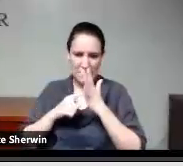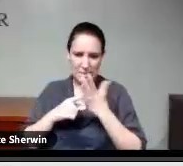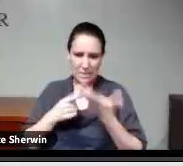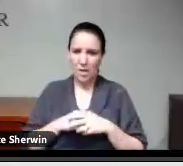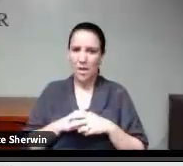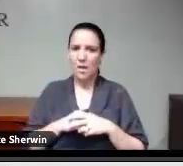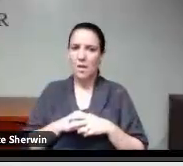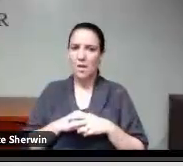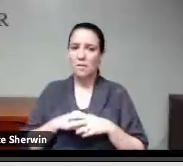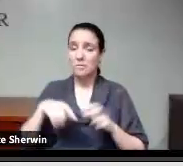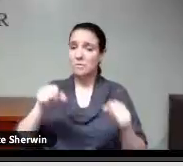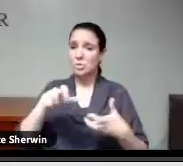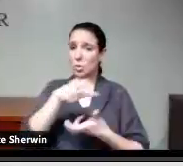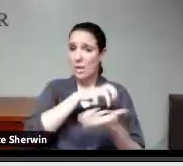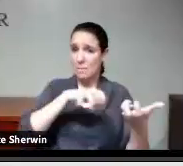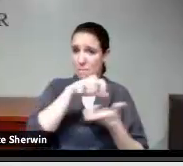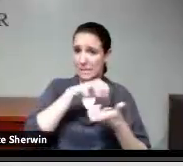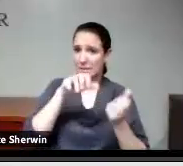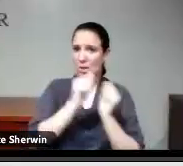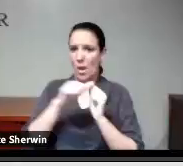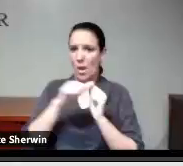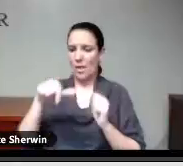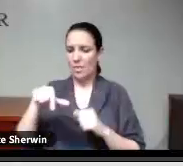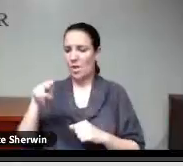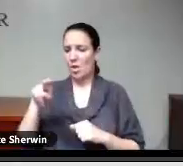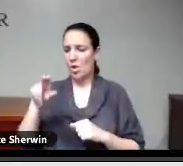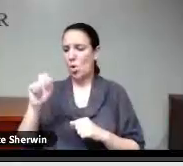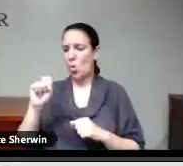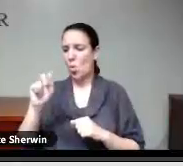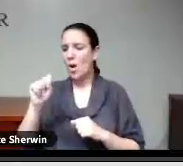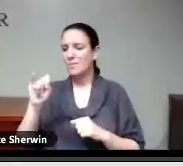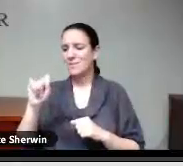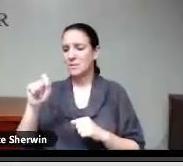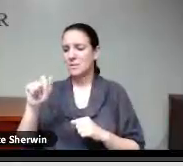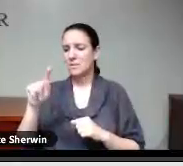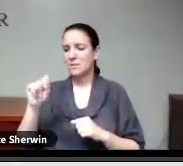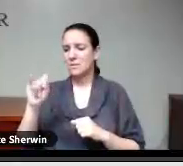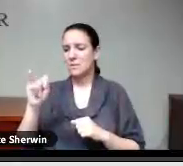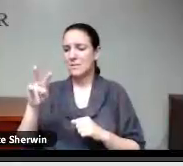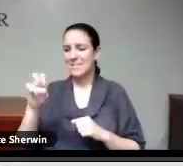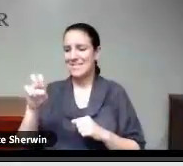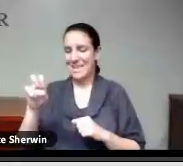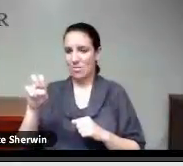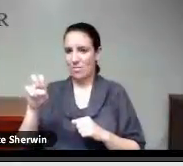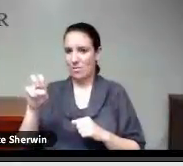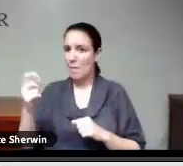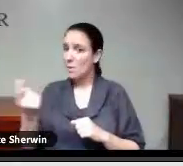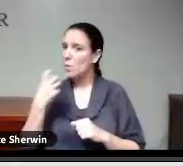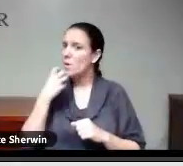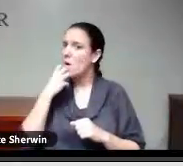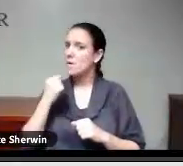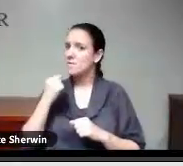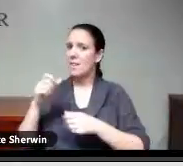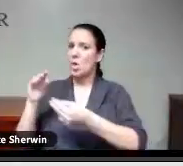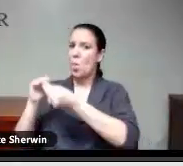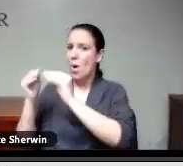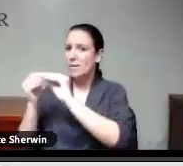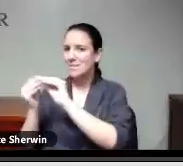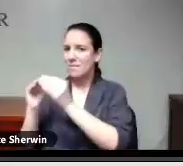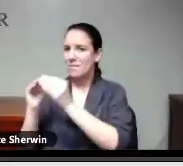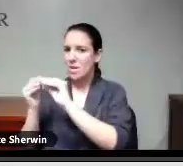you could mix it with quantitative, of course, because of course that will be something that we always value, things